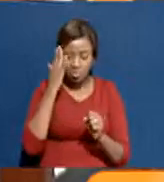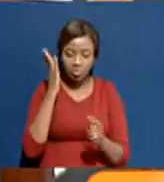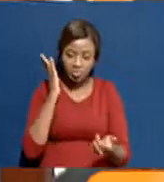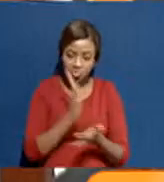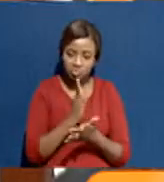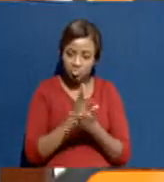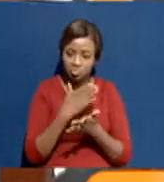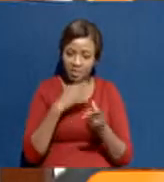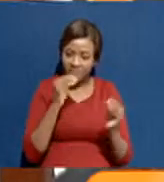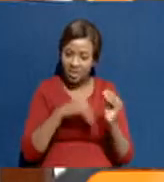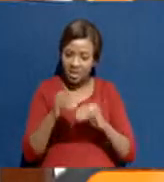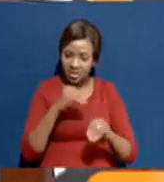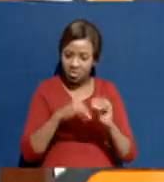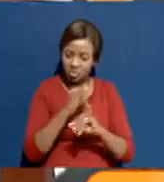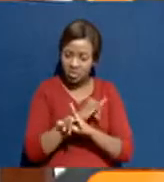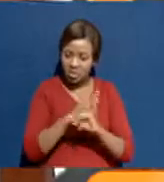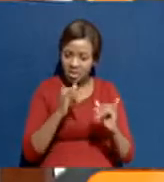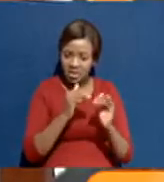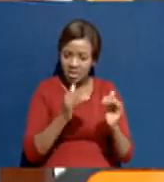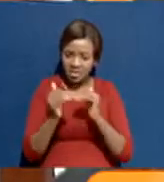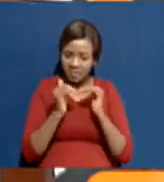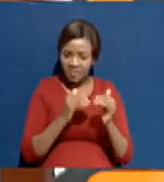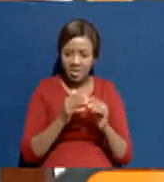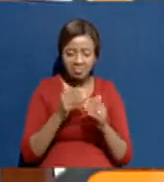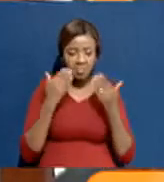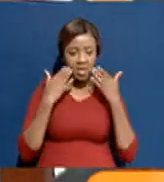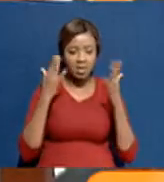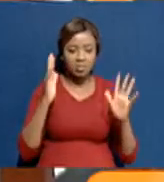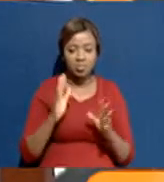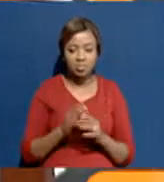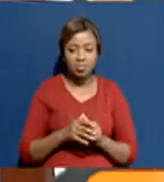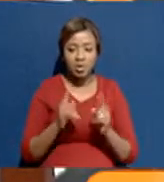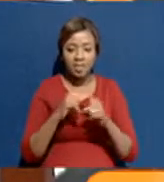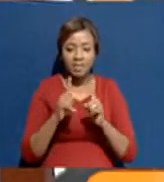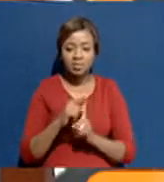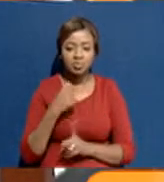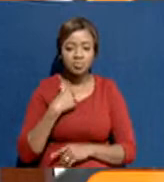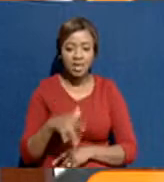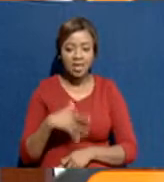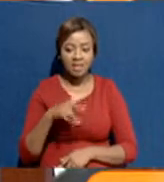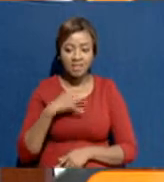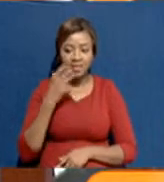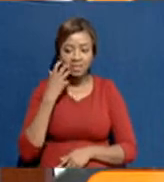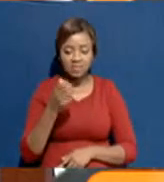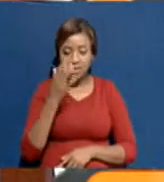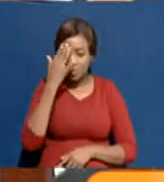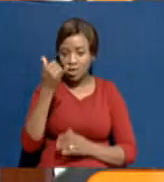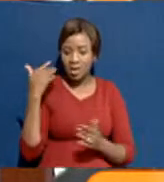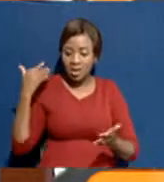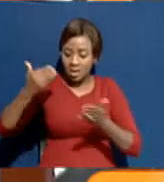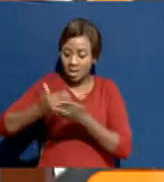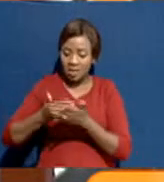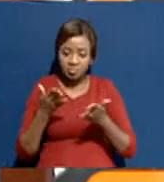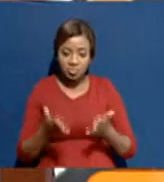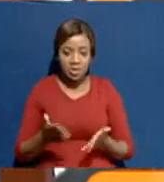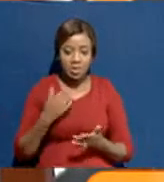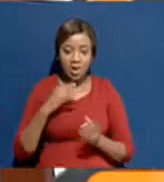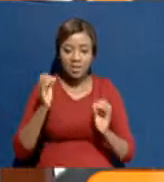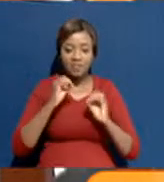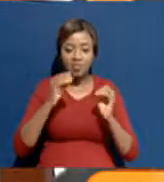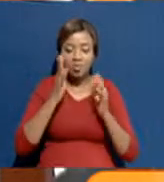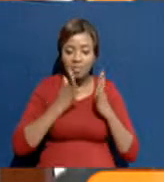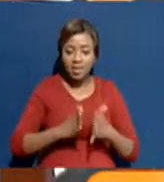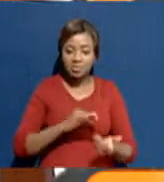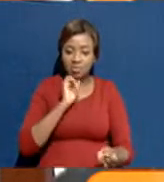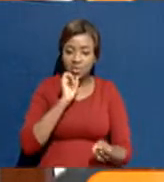So it had an effect on all of us, actually. Yeah. And I feel very sad because up to now, nobody has been arrested or